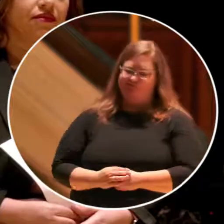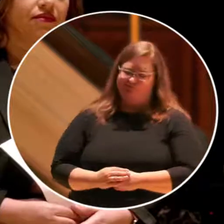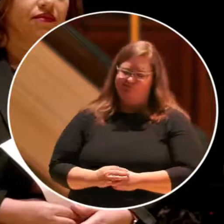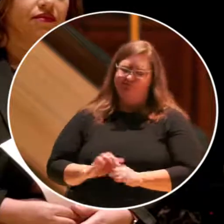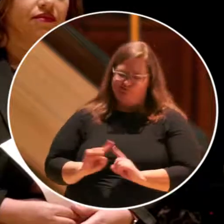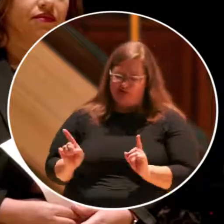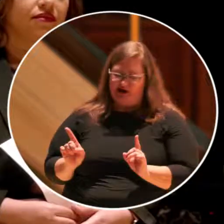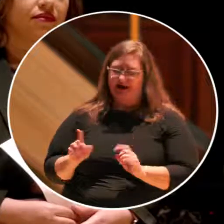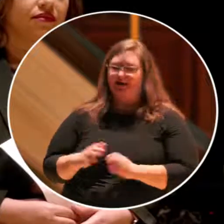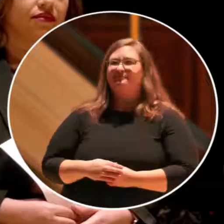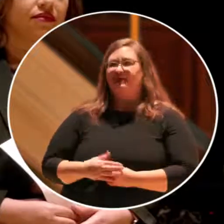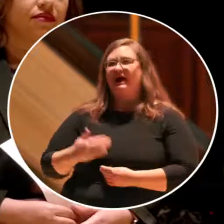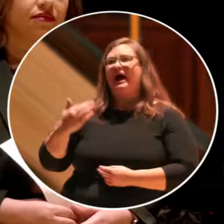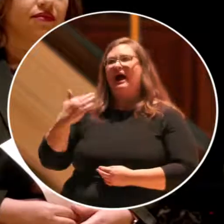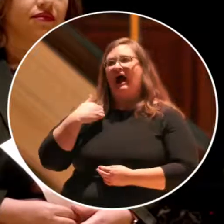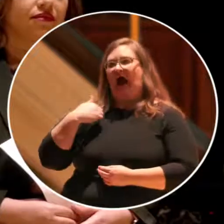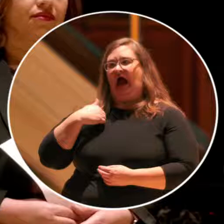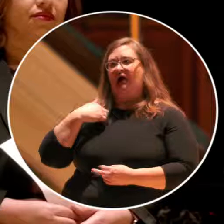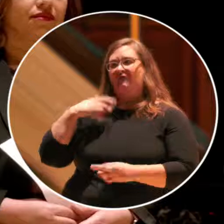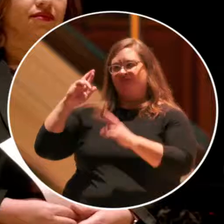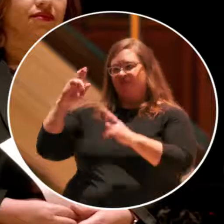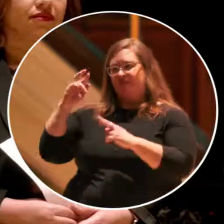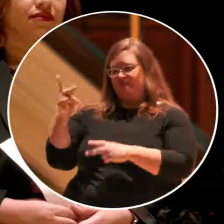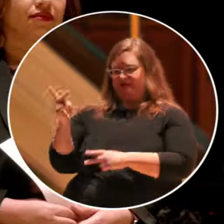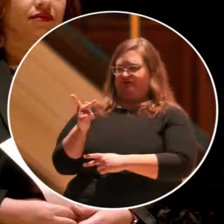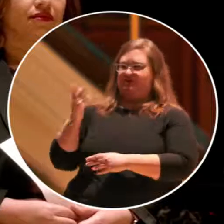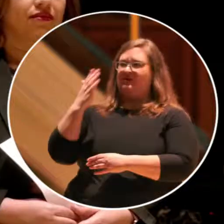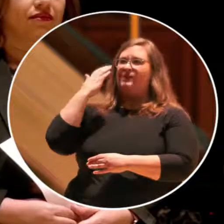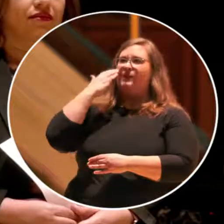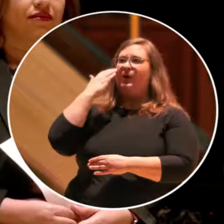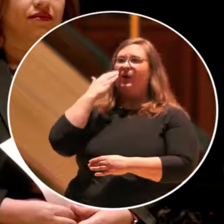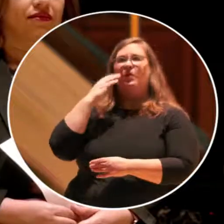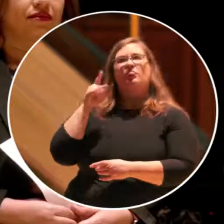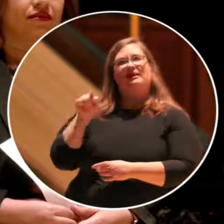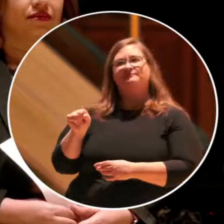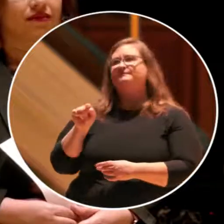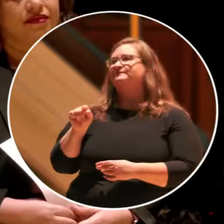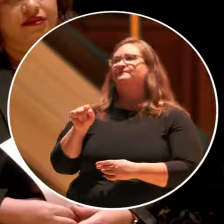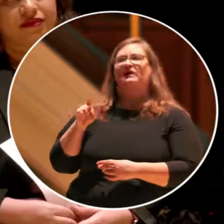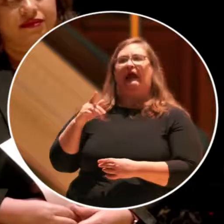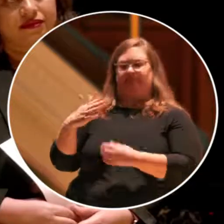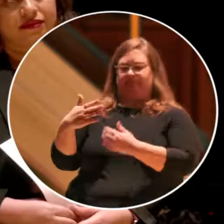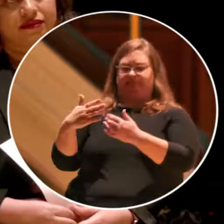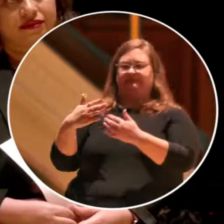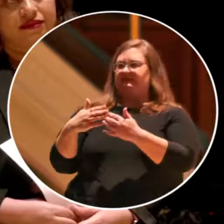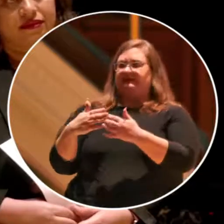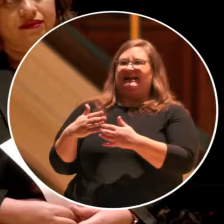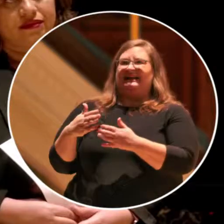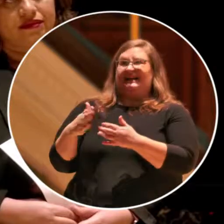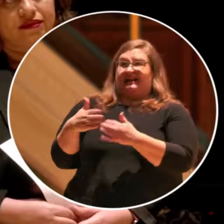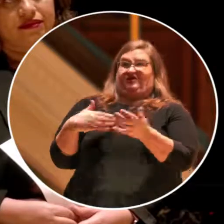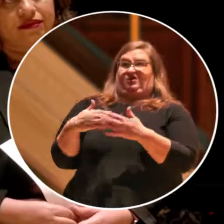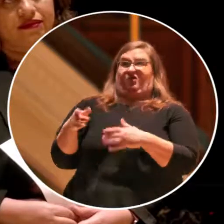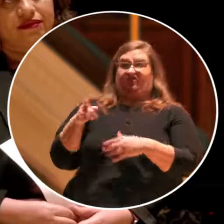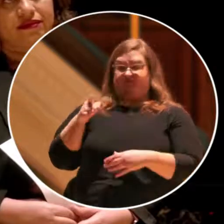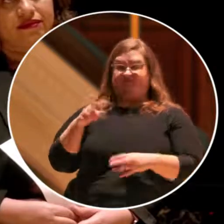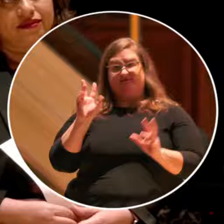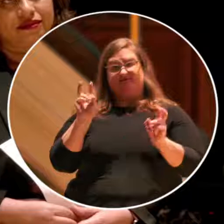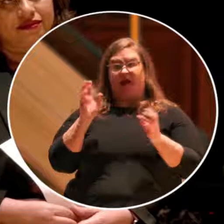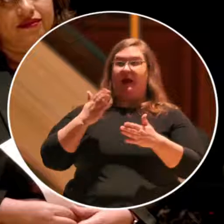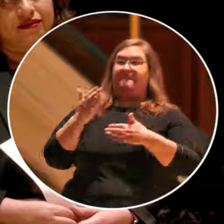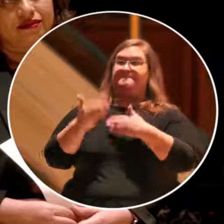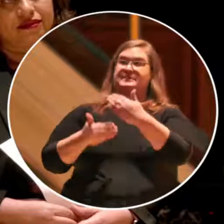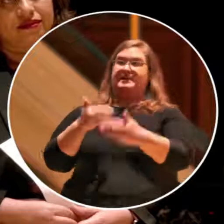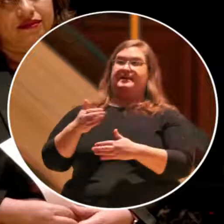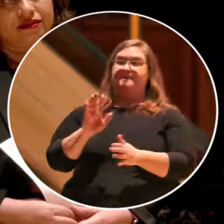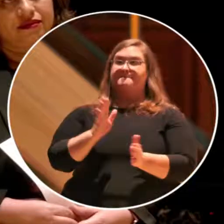was Plan B, they can both find peace in this life that neither of them chose. Adopted kids are often